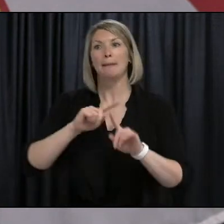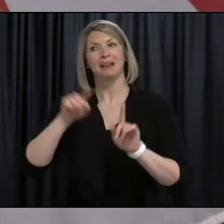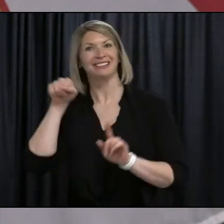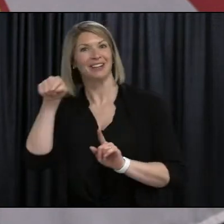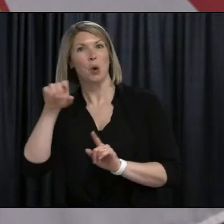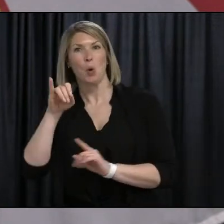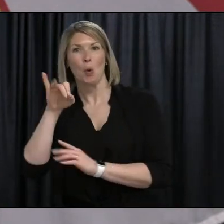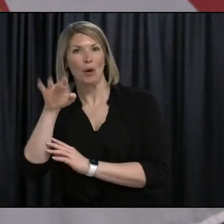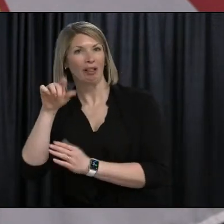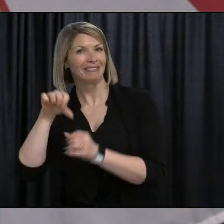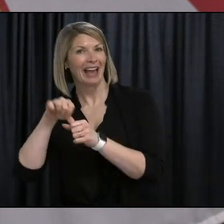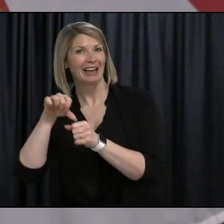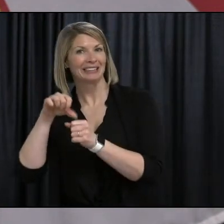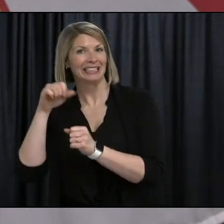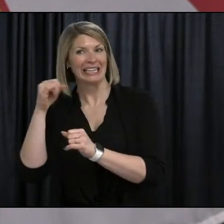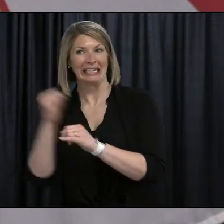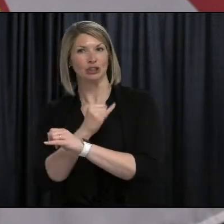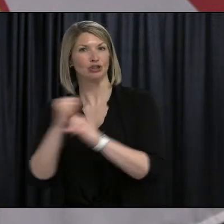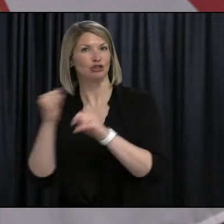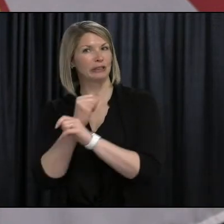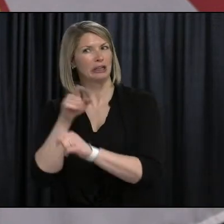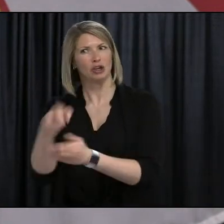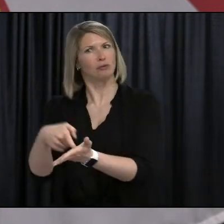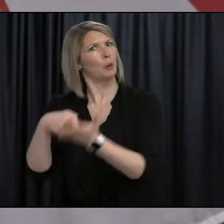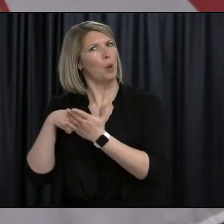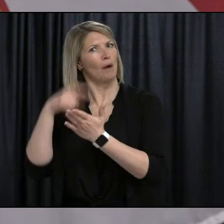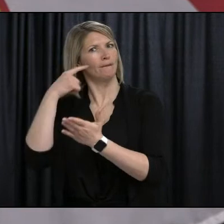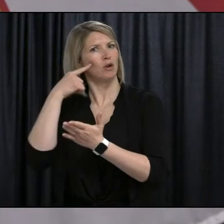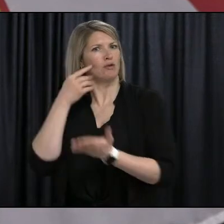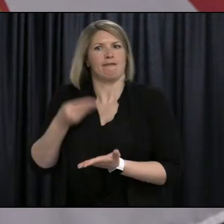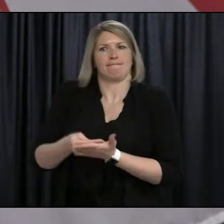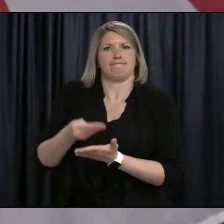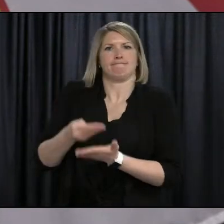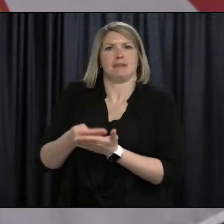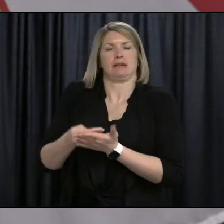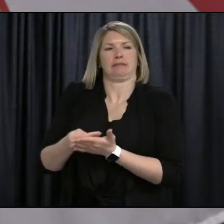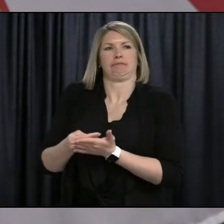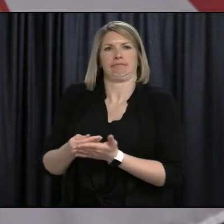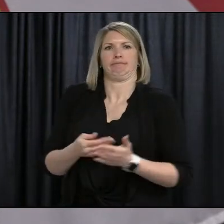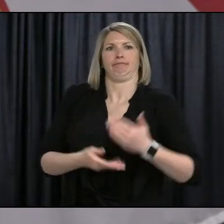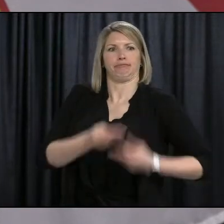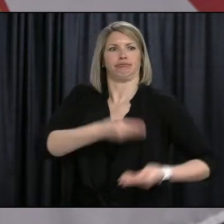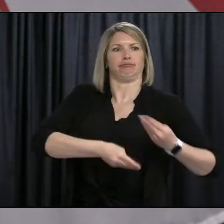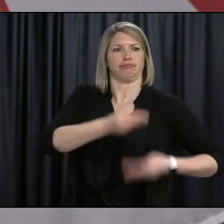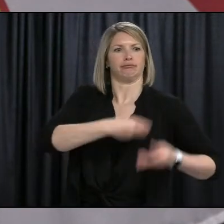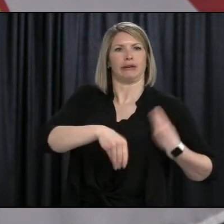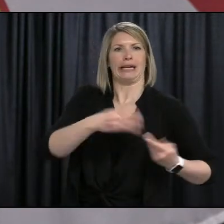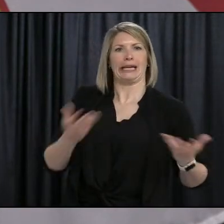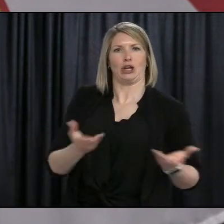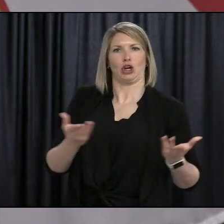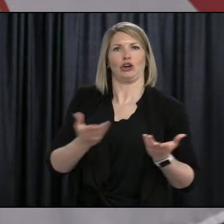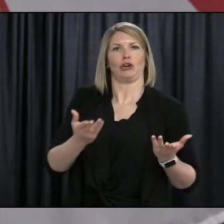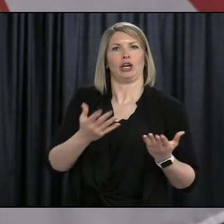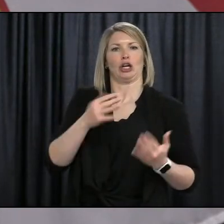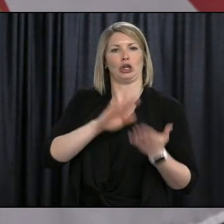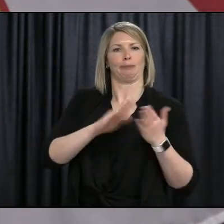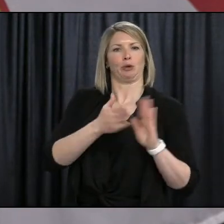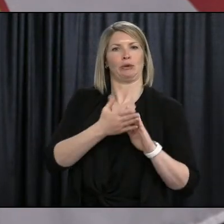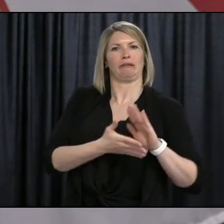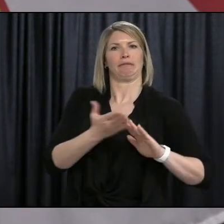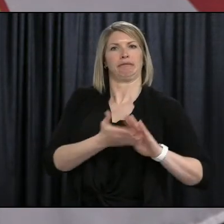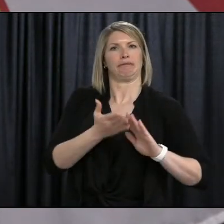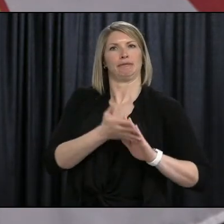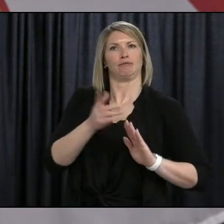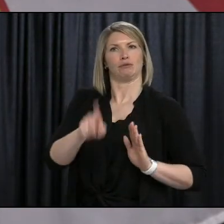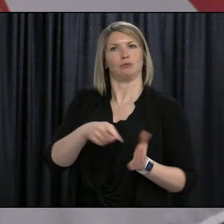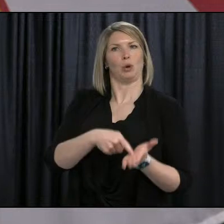frankly, and help us develop the transition to the green economy. And whether that will happen over a series of decades, and I think it would